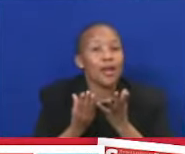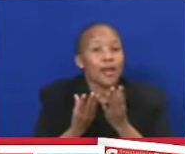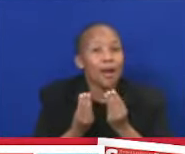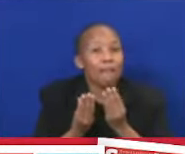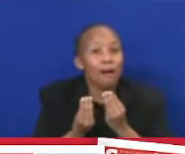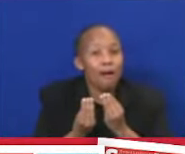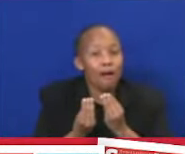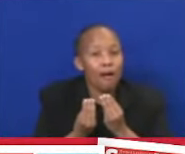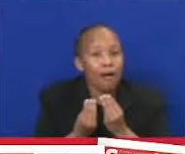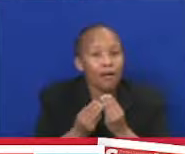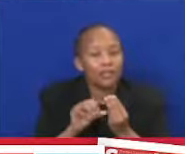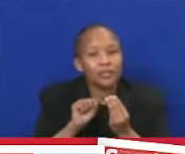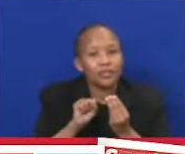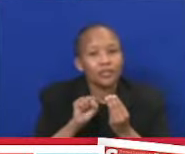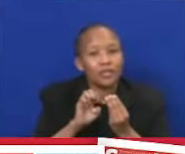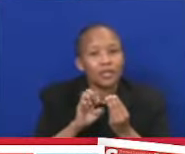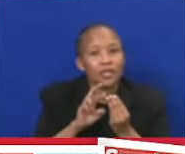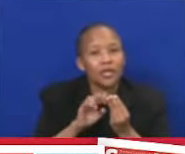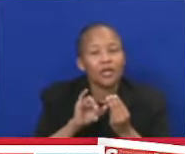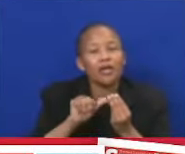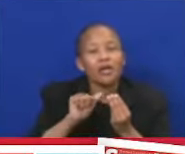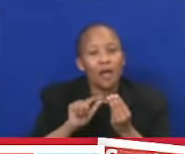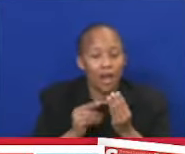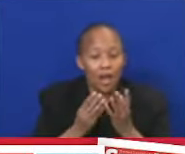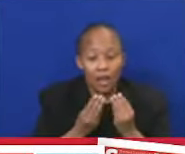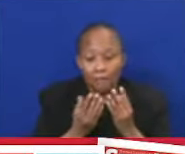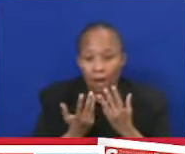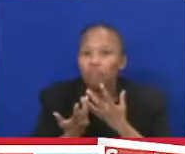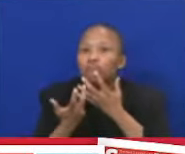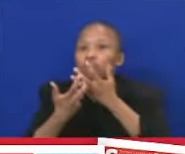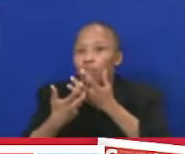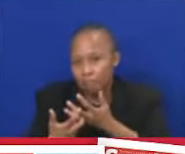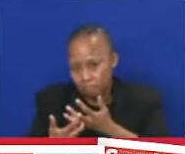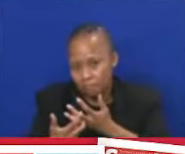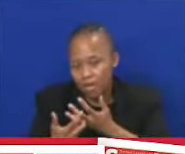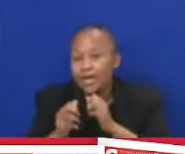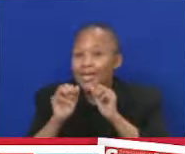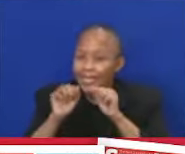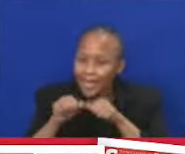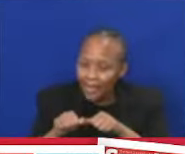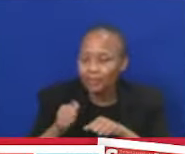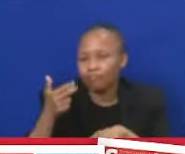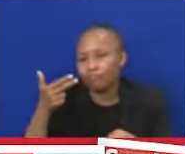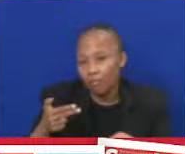firearms. But on the permit, I noticed